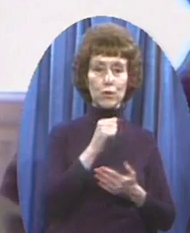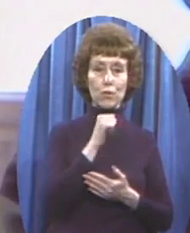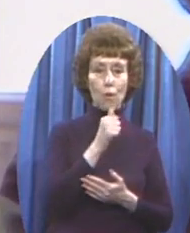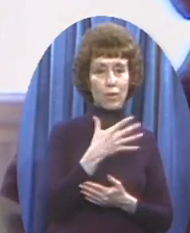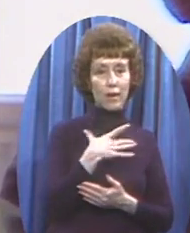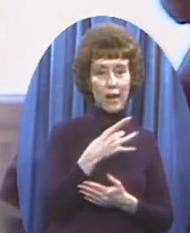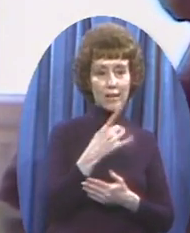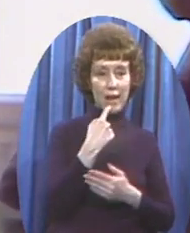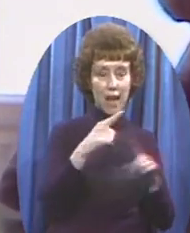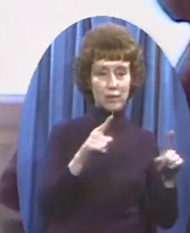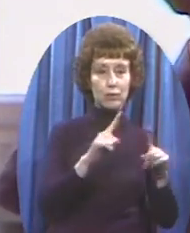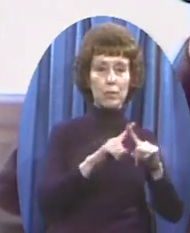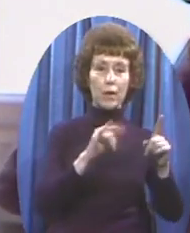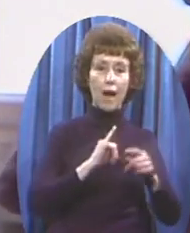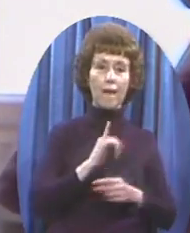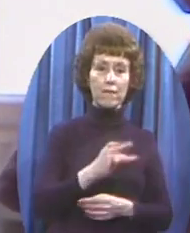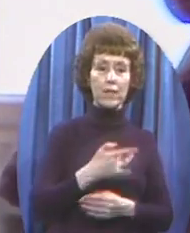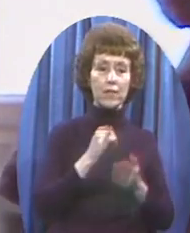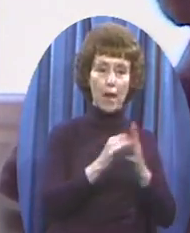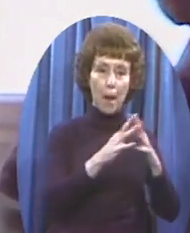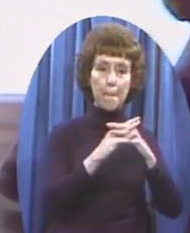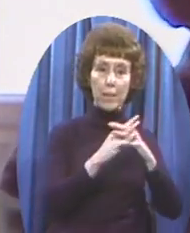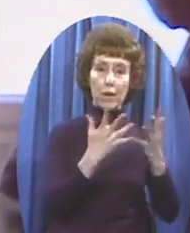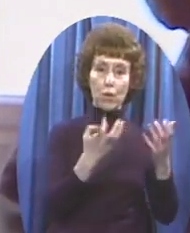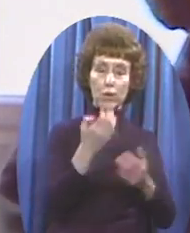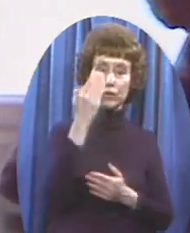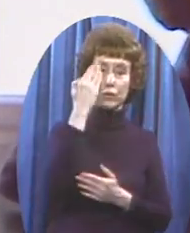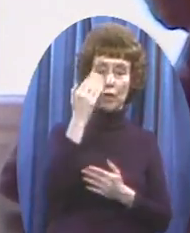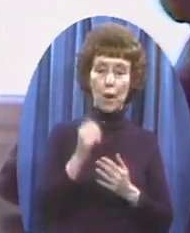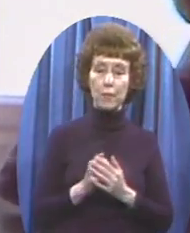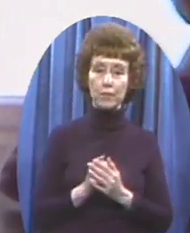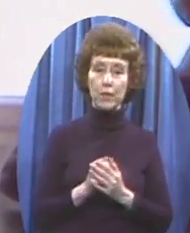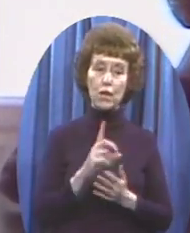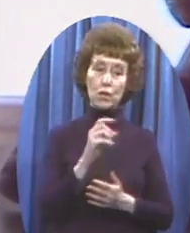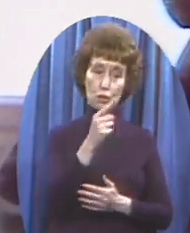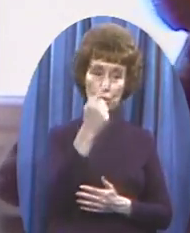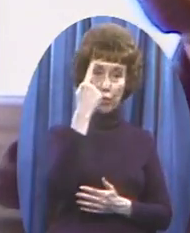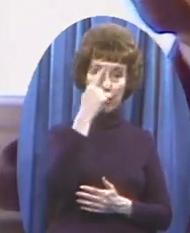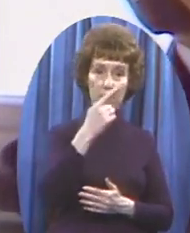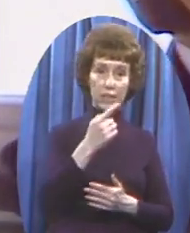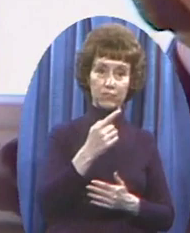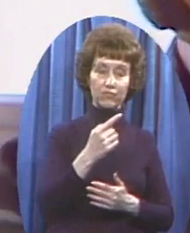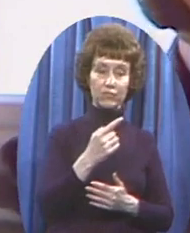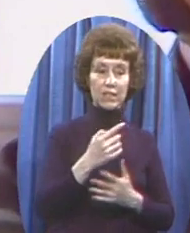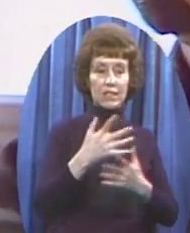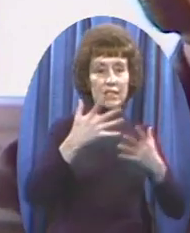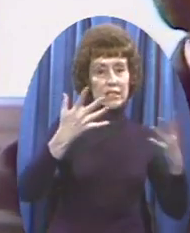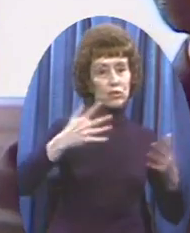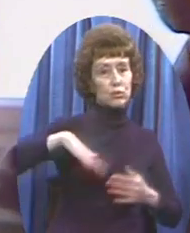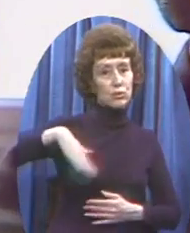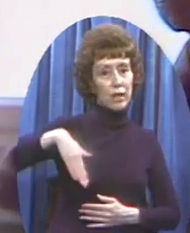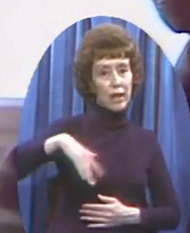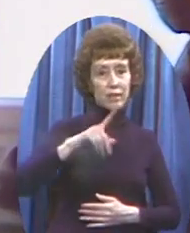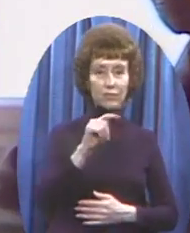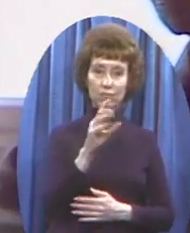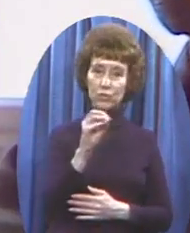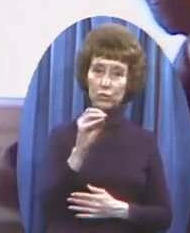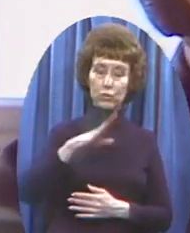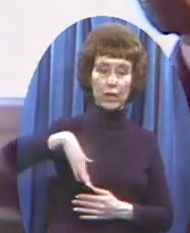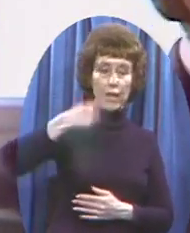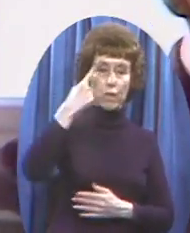the American public wants to know. Do you think it is too late for America? Do you think that this country can